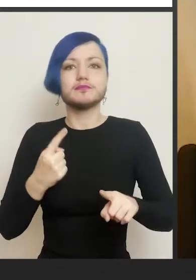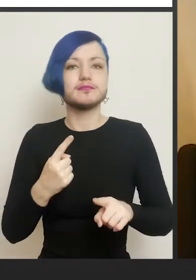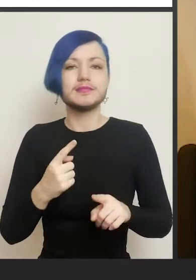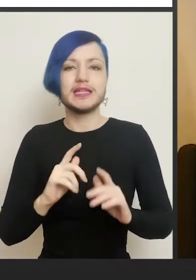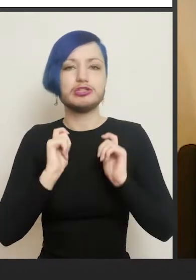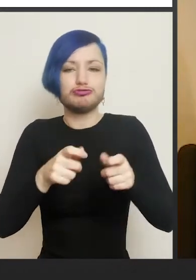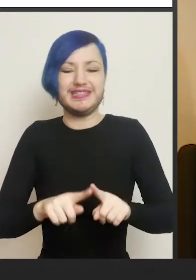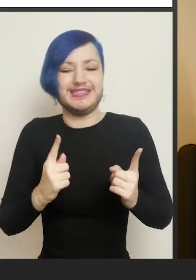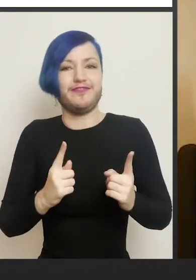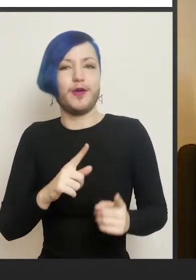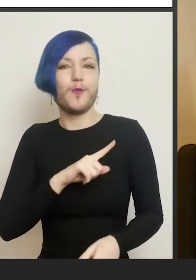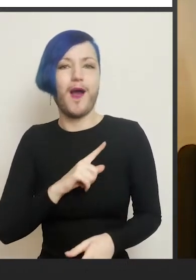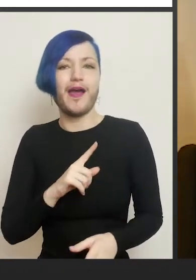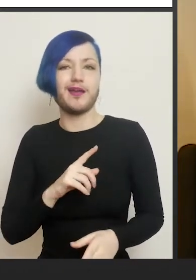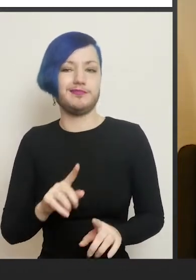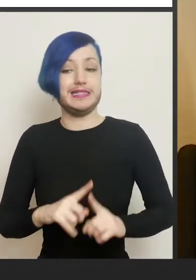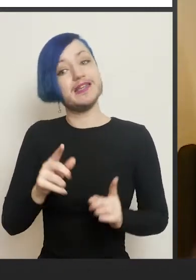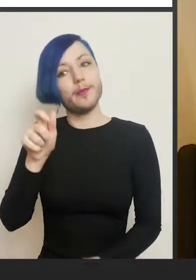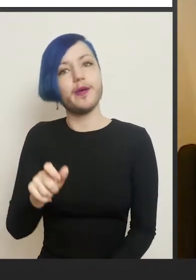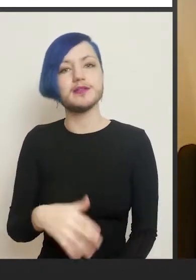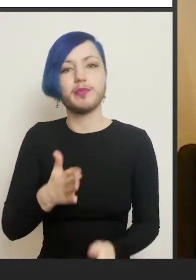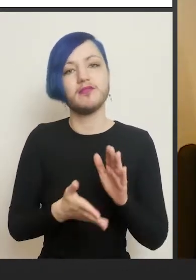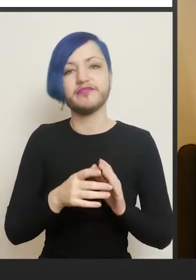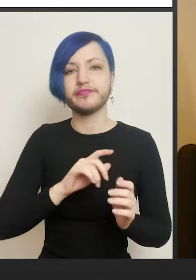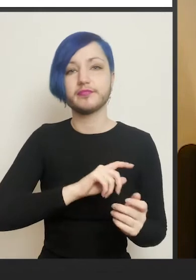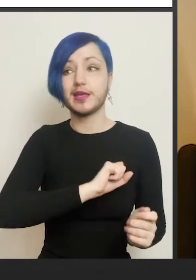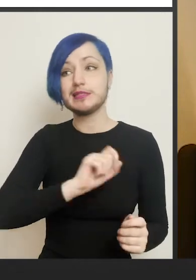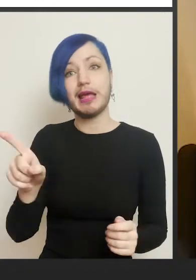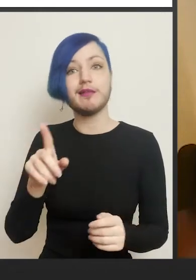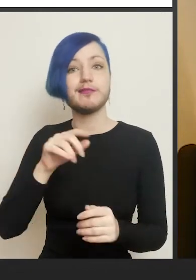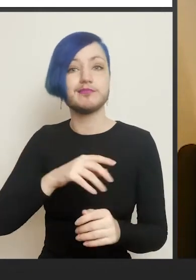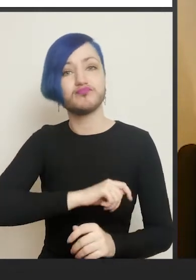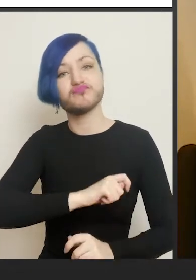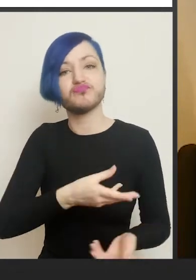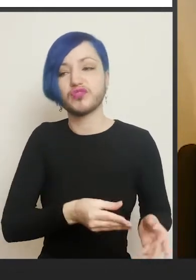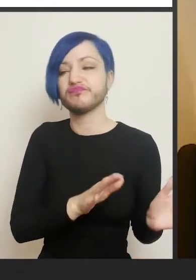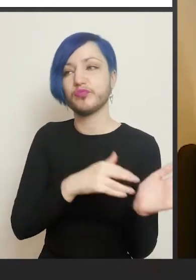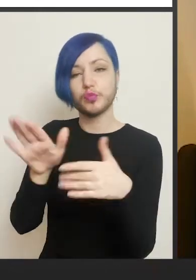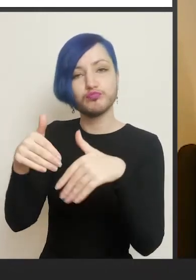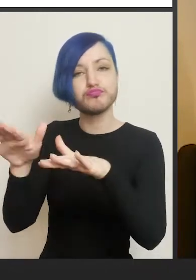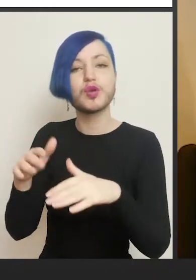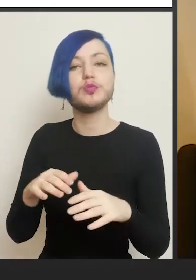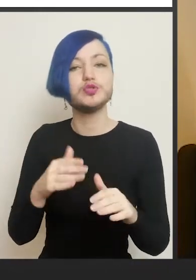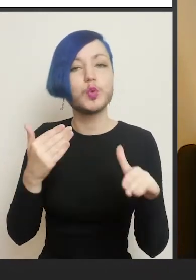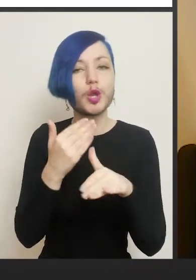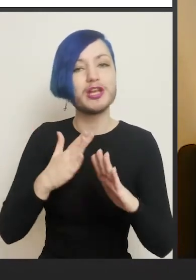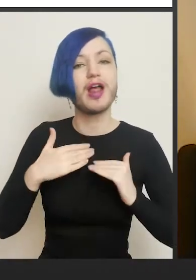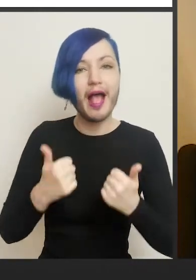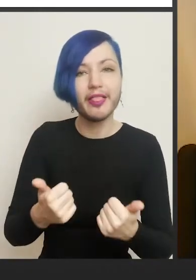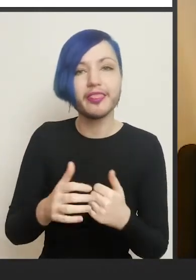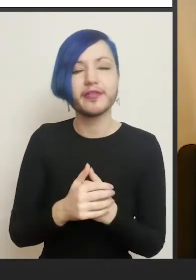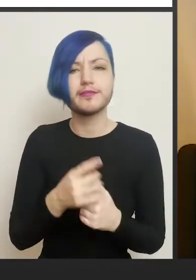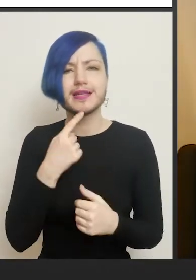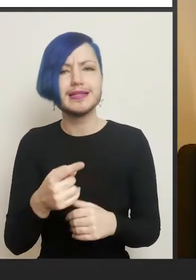and they treat me differently. Send me to occupational health 5 times, and occupational health then say, oh, well, we think actually